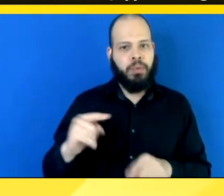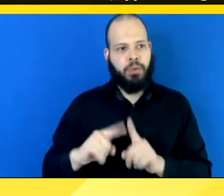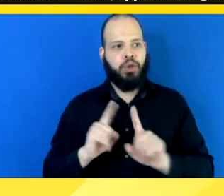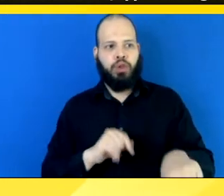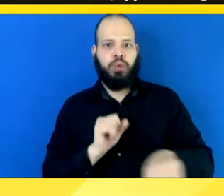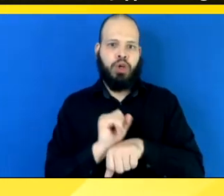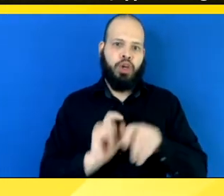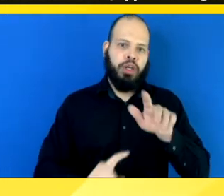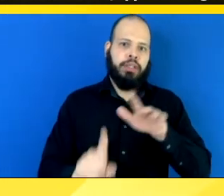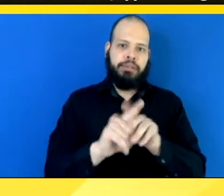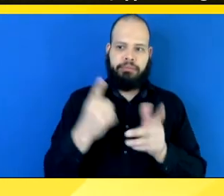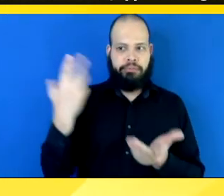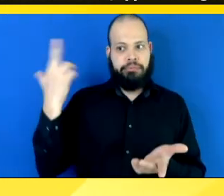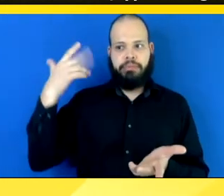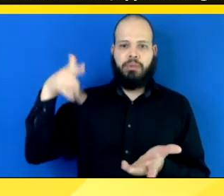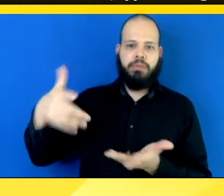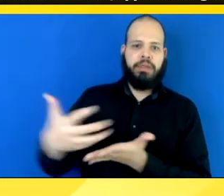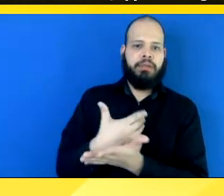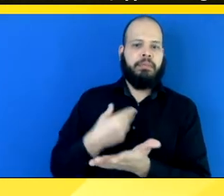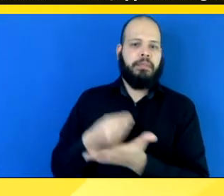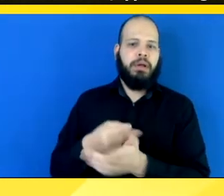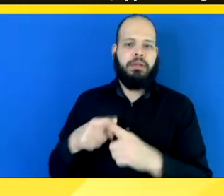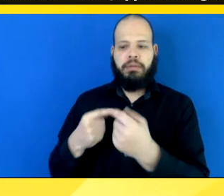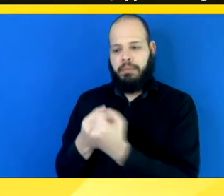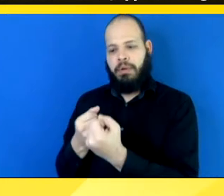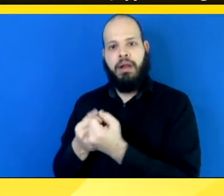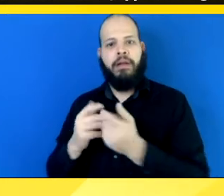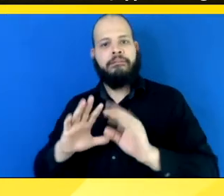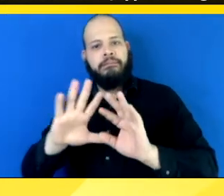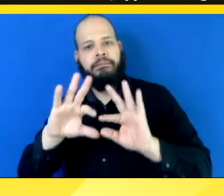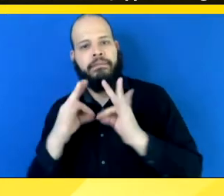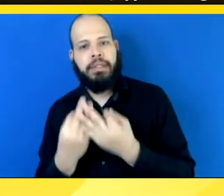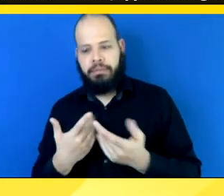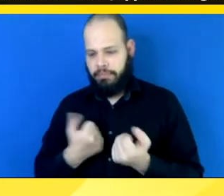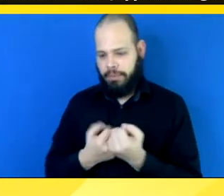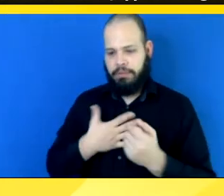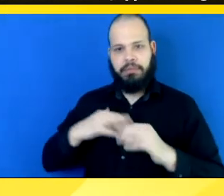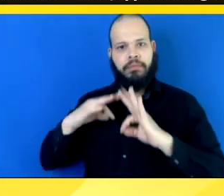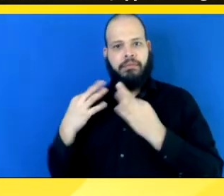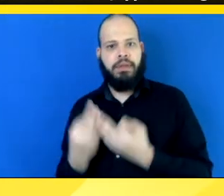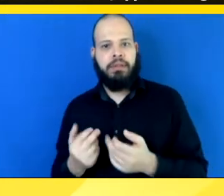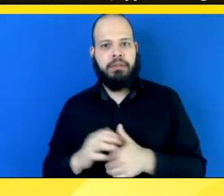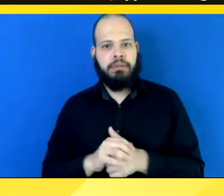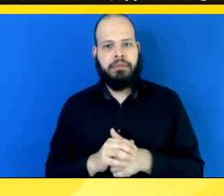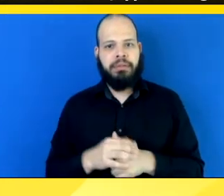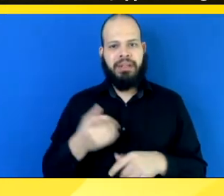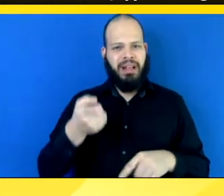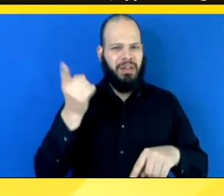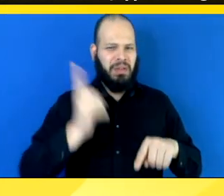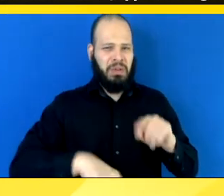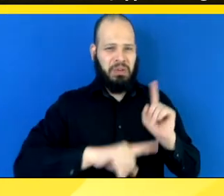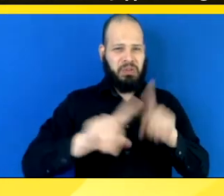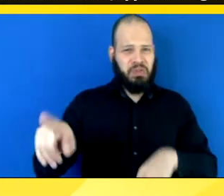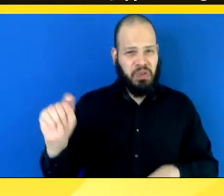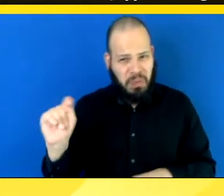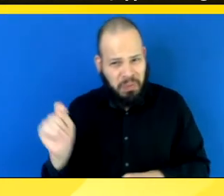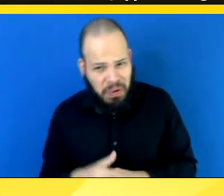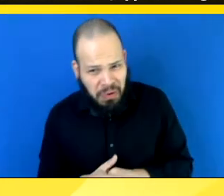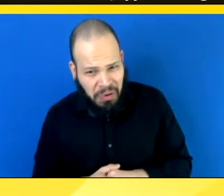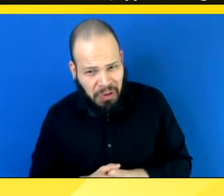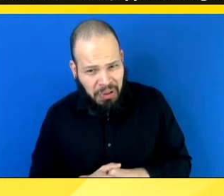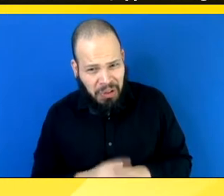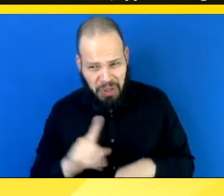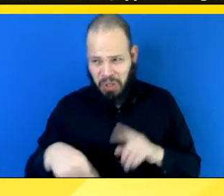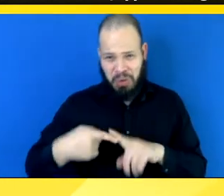your family, and not to be able to go to the bathroom without being monitored, not to have the pay that will protect you if you're